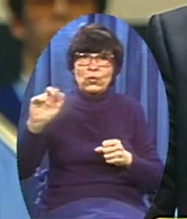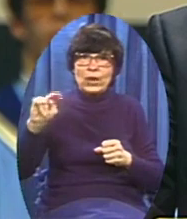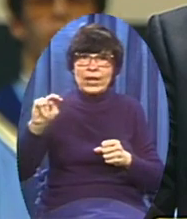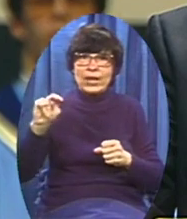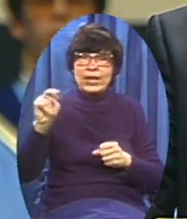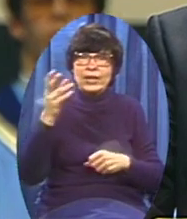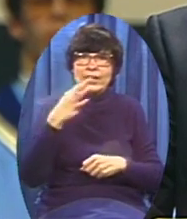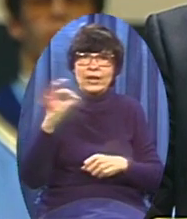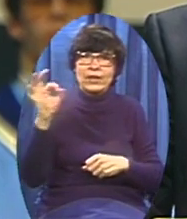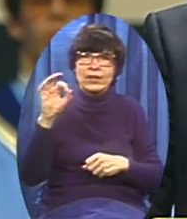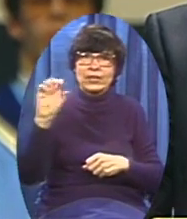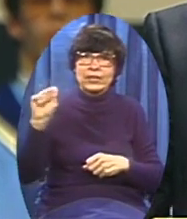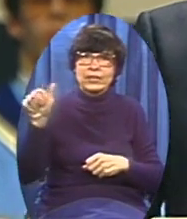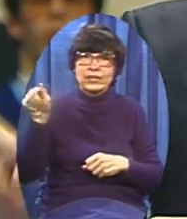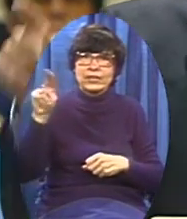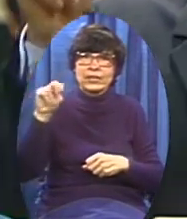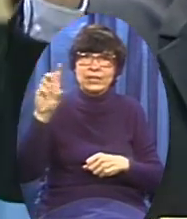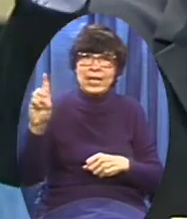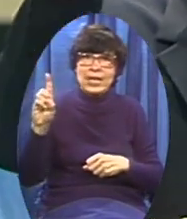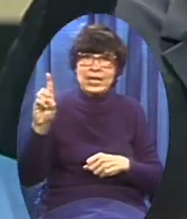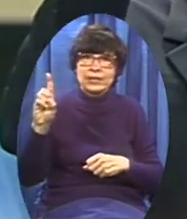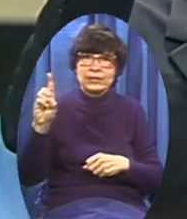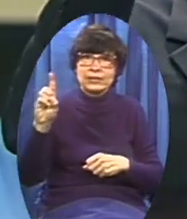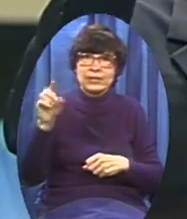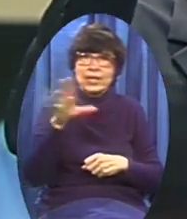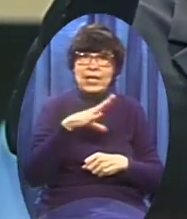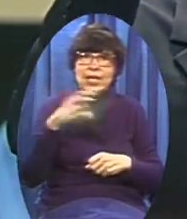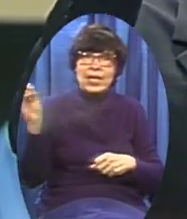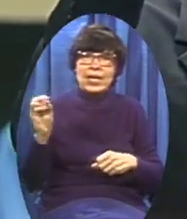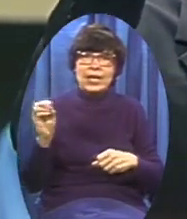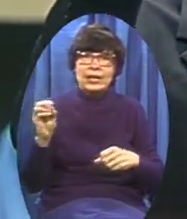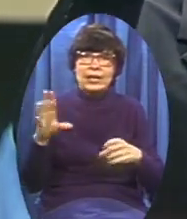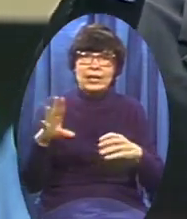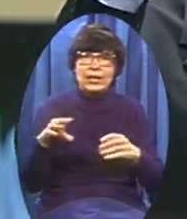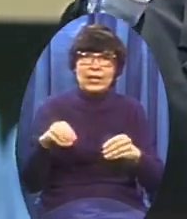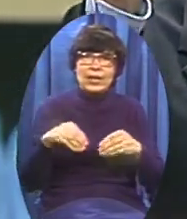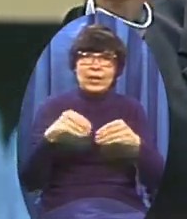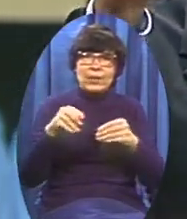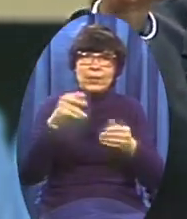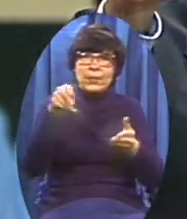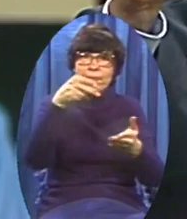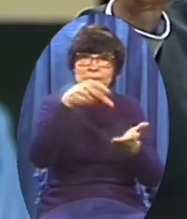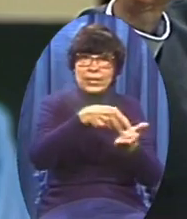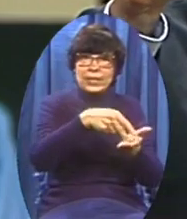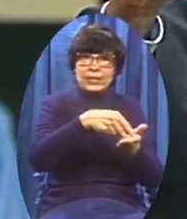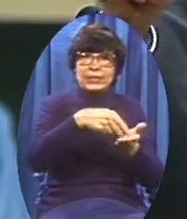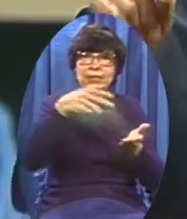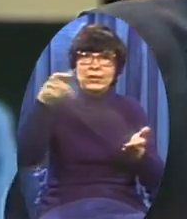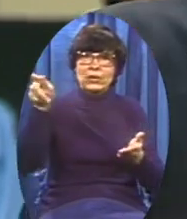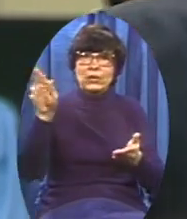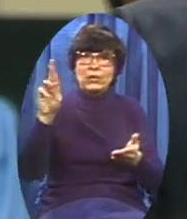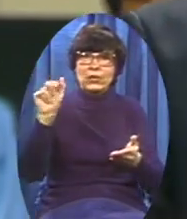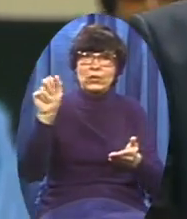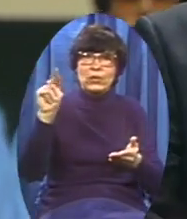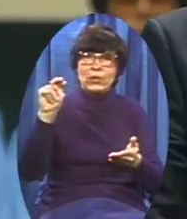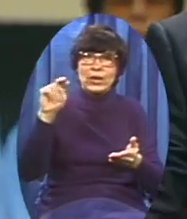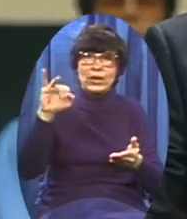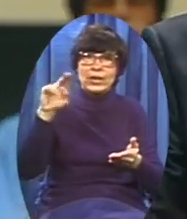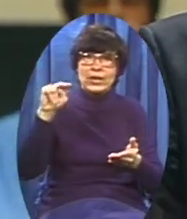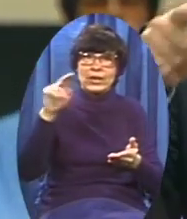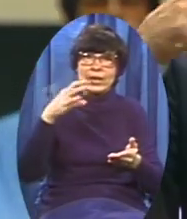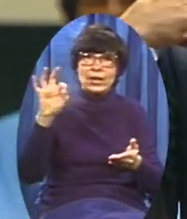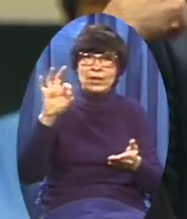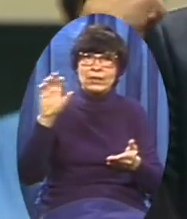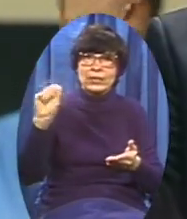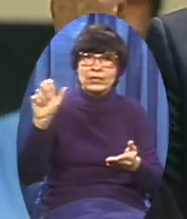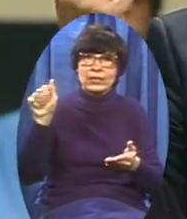or to Europe and deposit that one grain of sand every 1,000 years, that when that little bird, making a